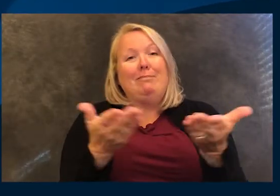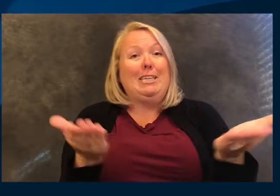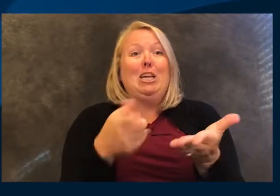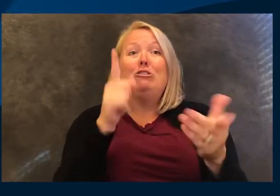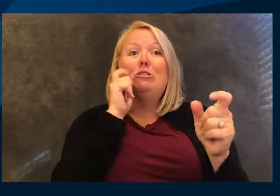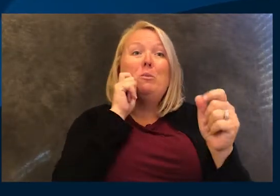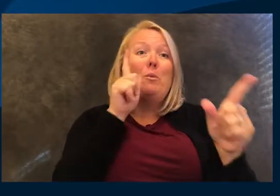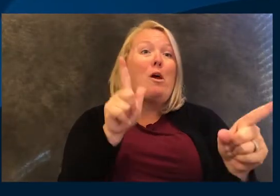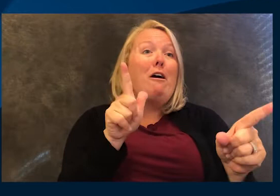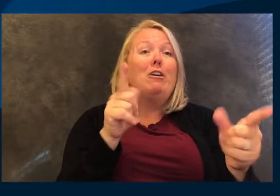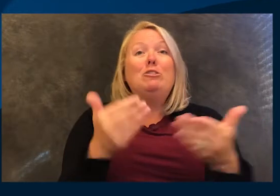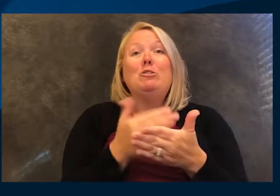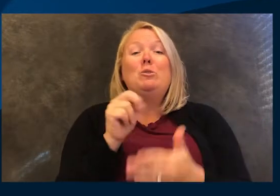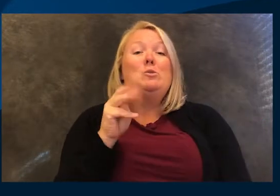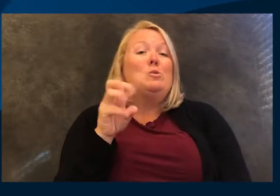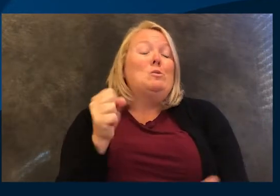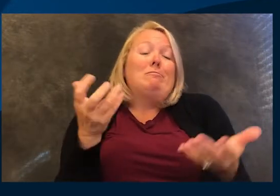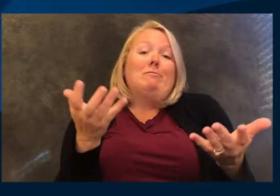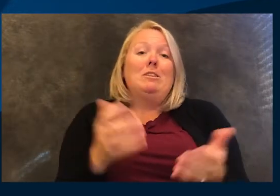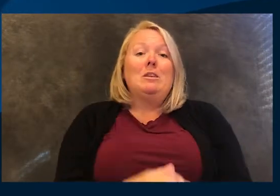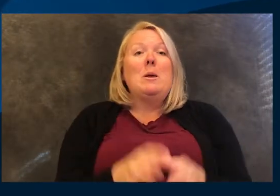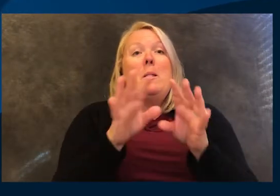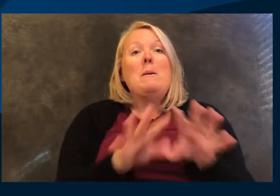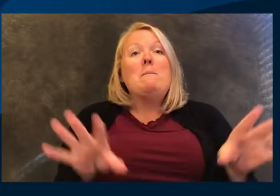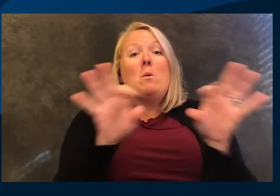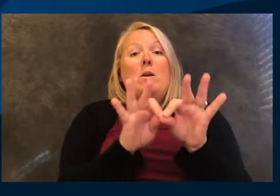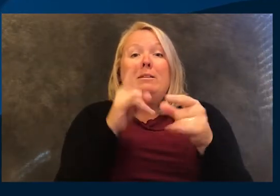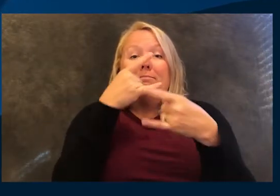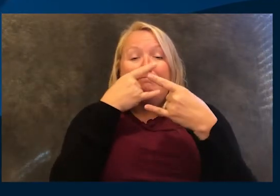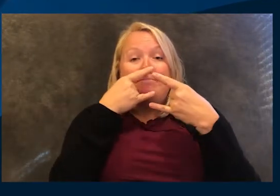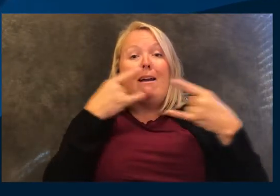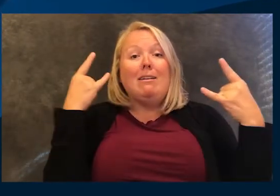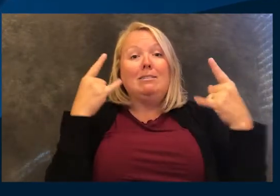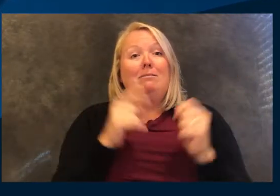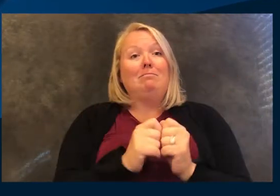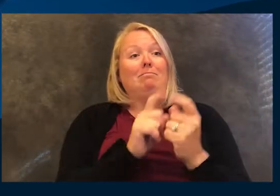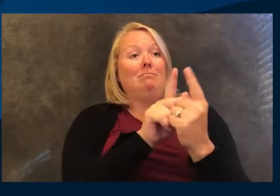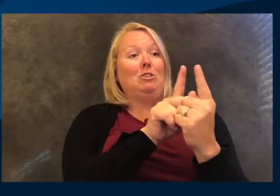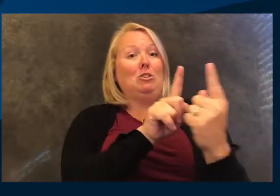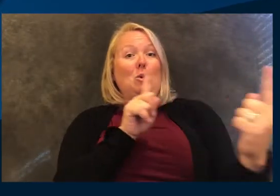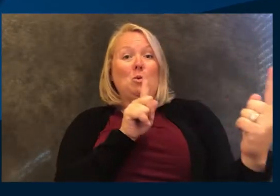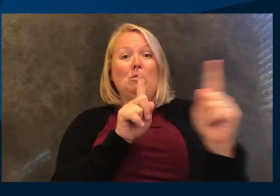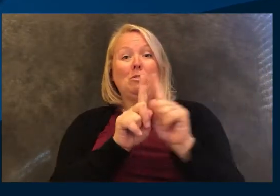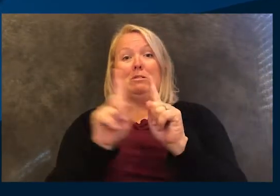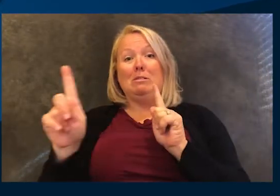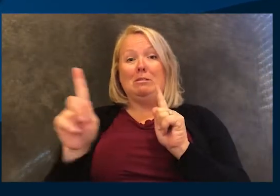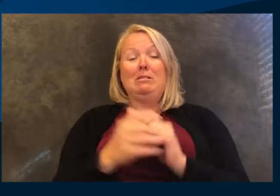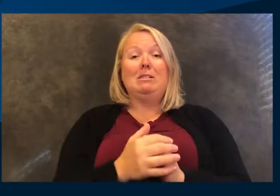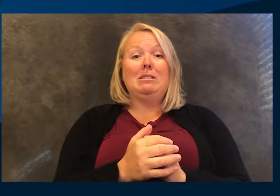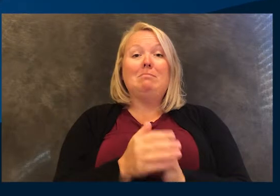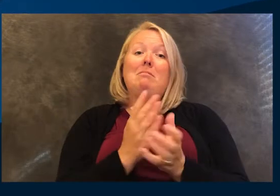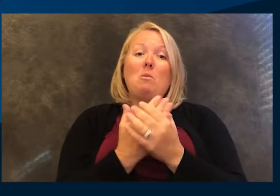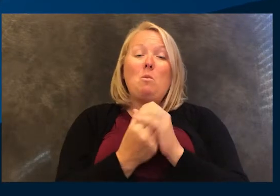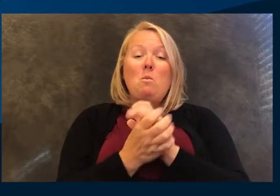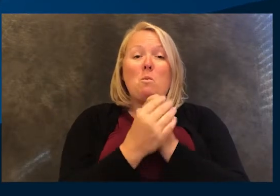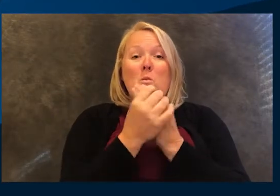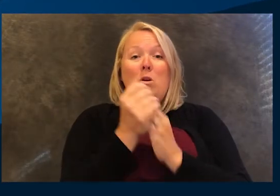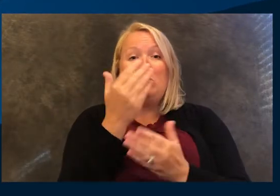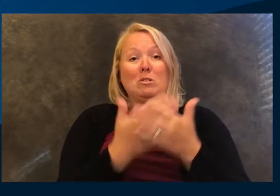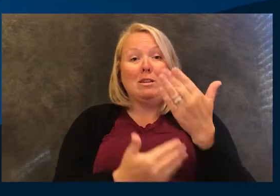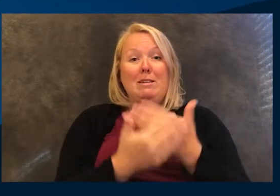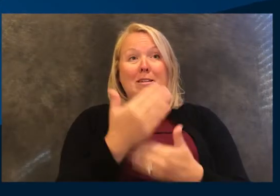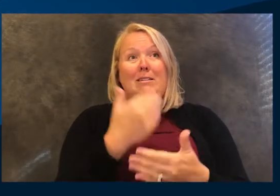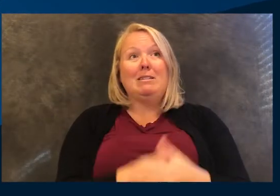sure. Mask up, socially distance, hand hygiene. The goal remains the same, 70%